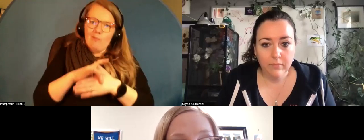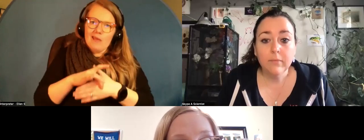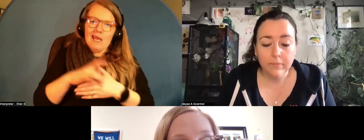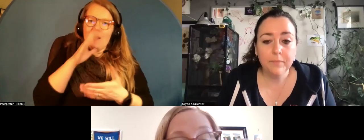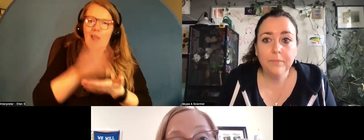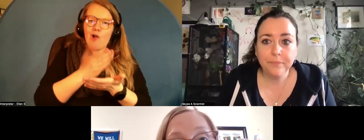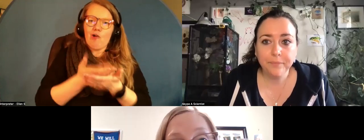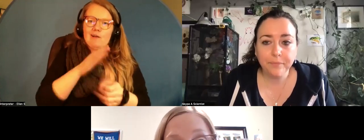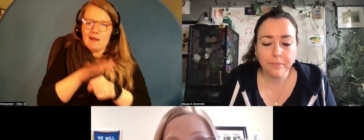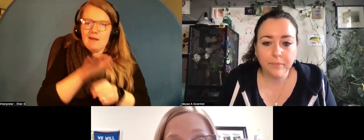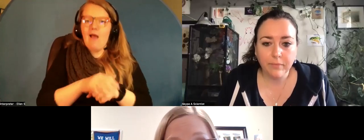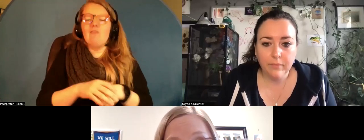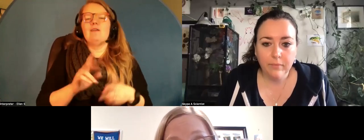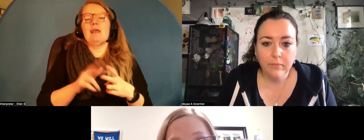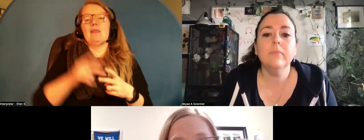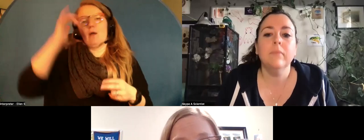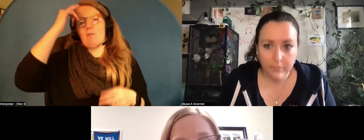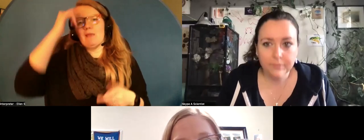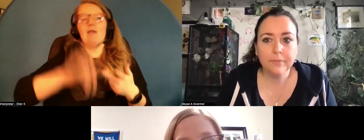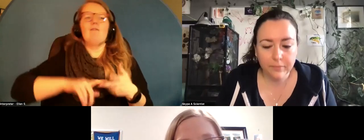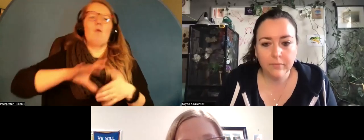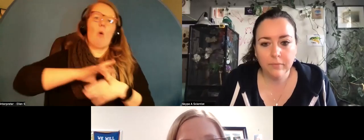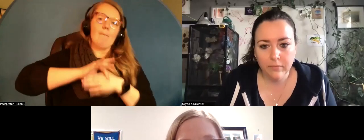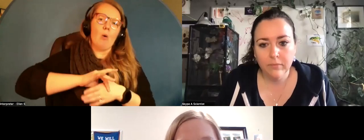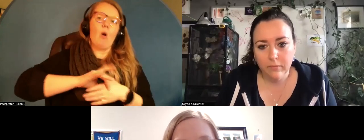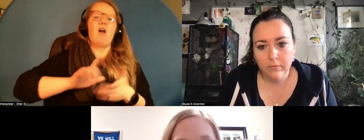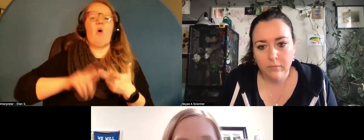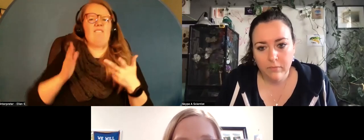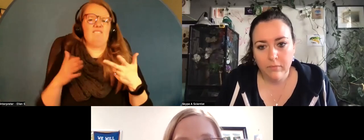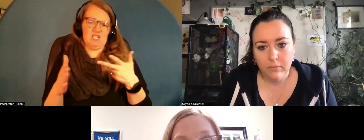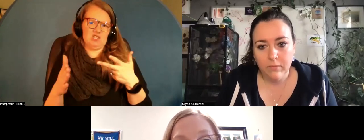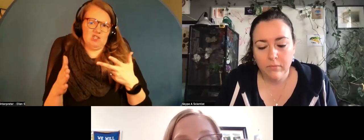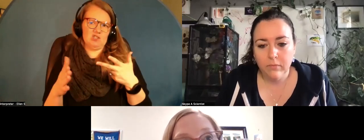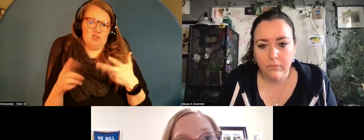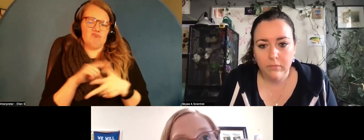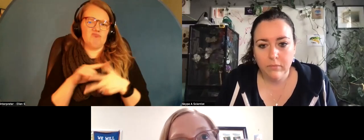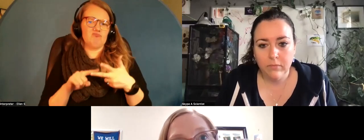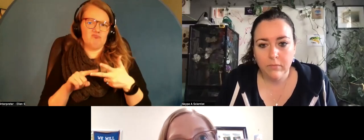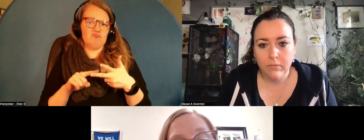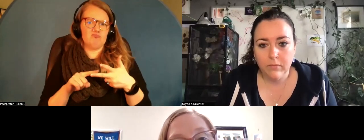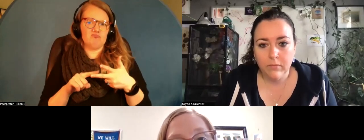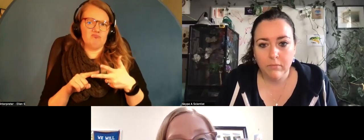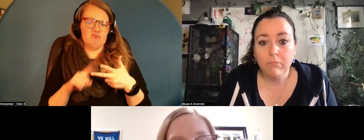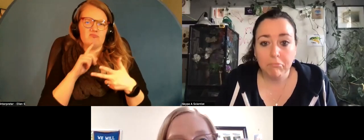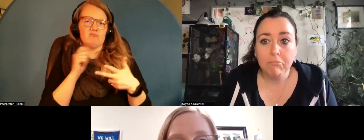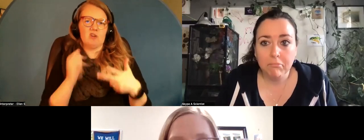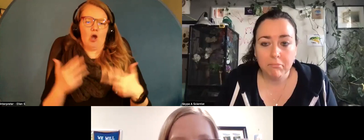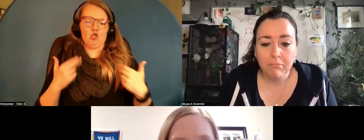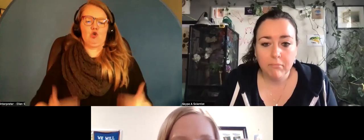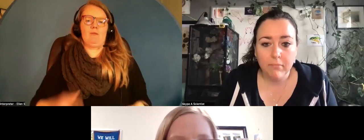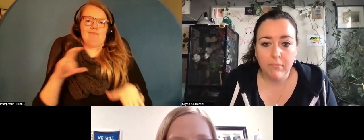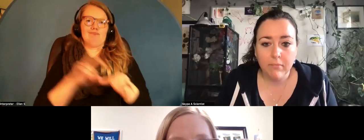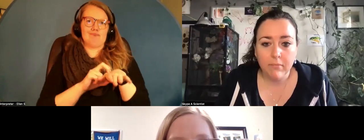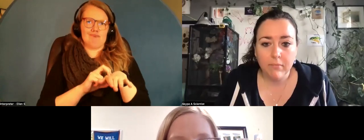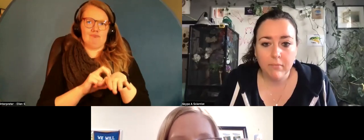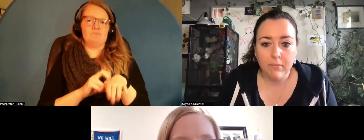beef, or fish. Those are kind of the main categories for human parasite transmission. Couple of